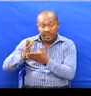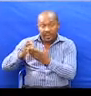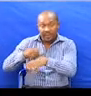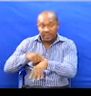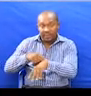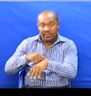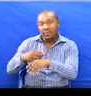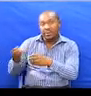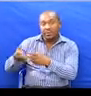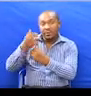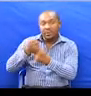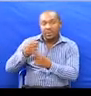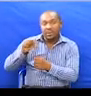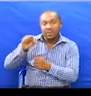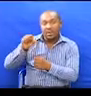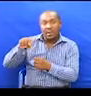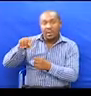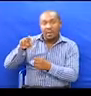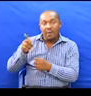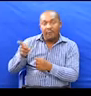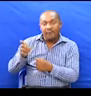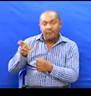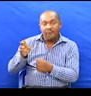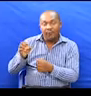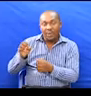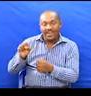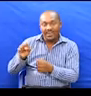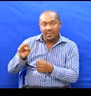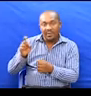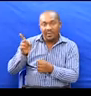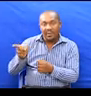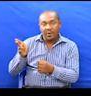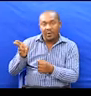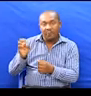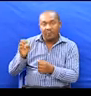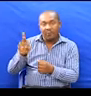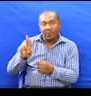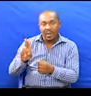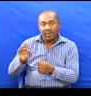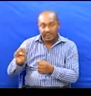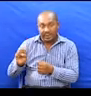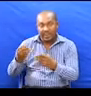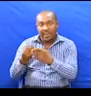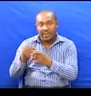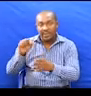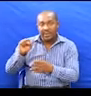and sulfur may be what? May be present. That is